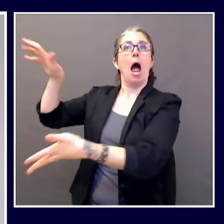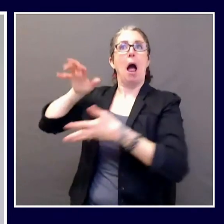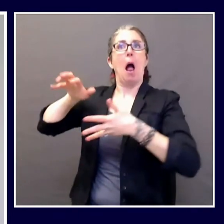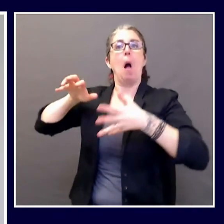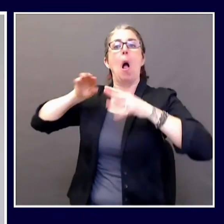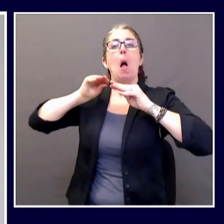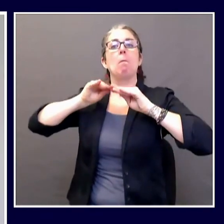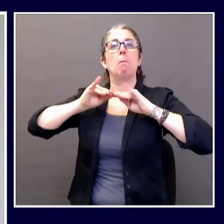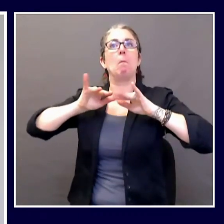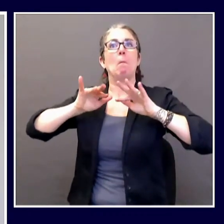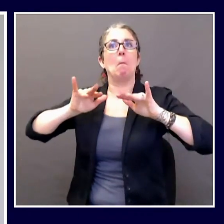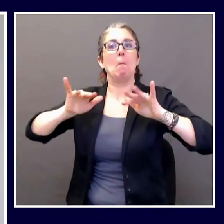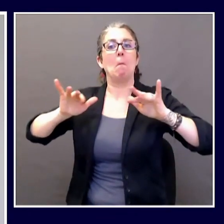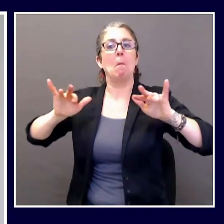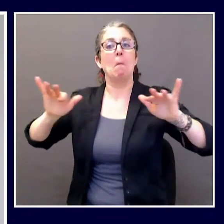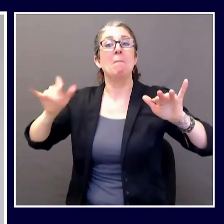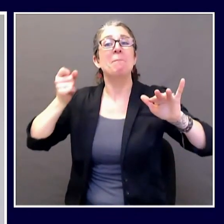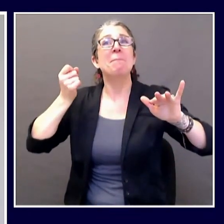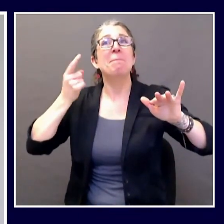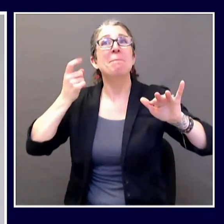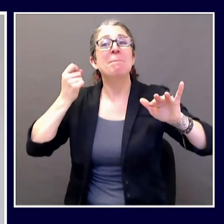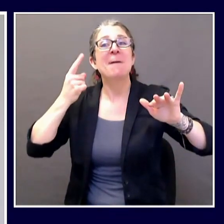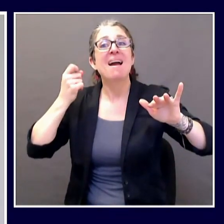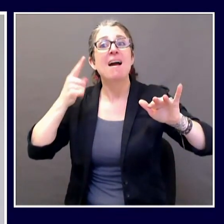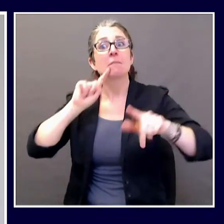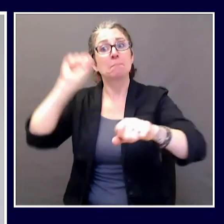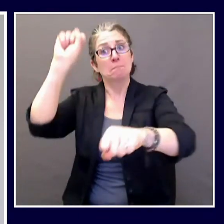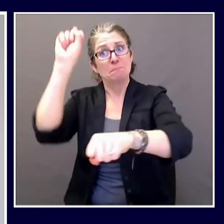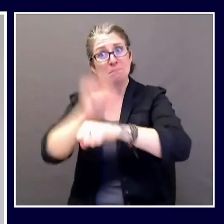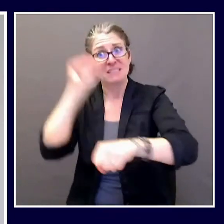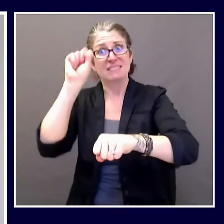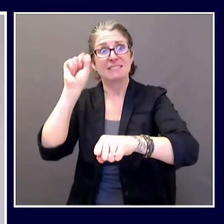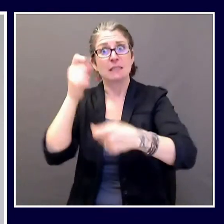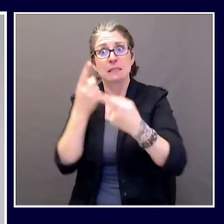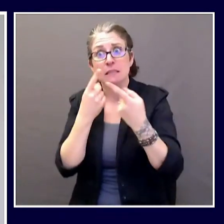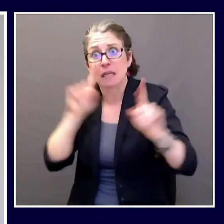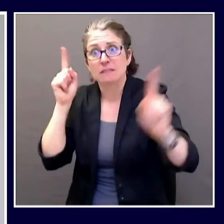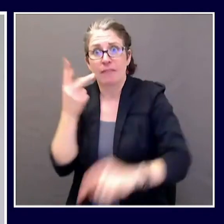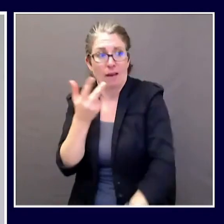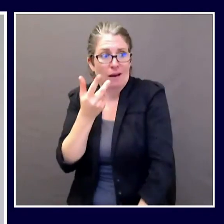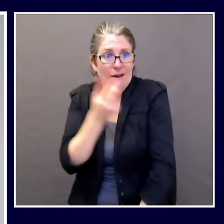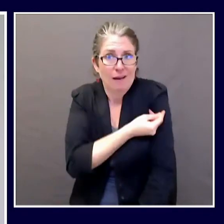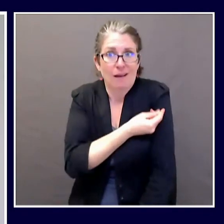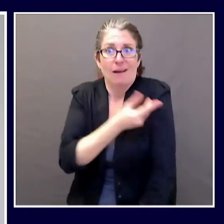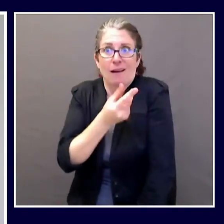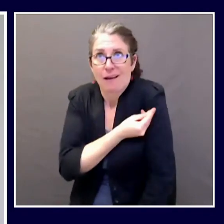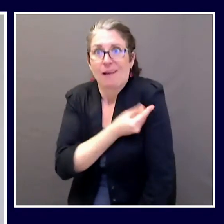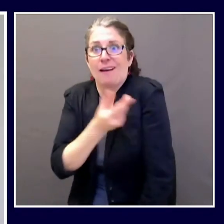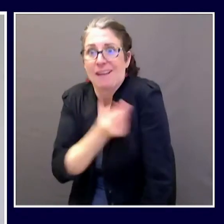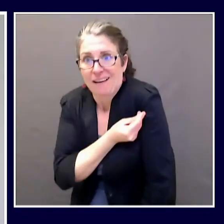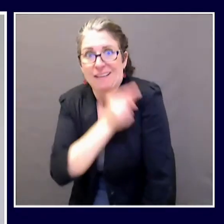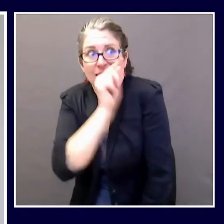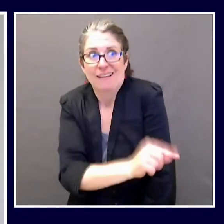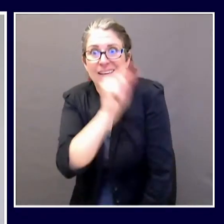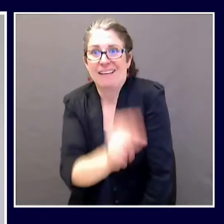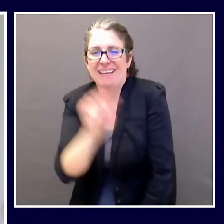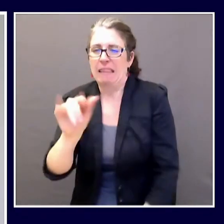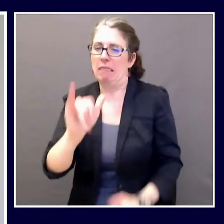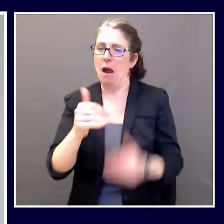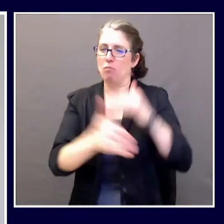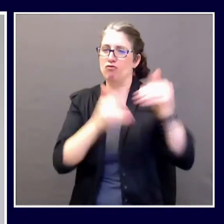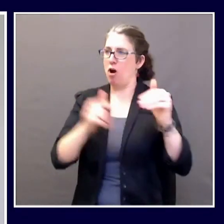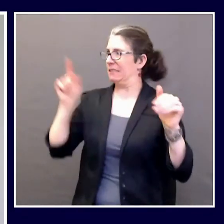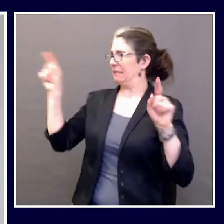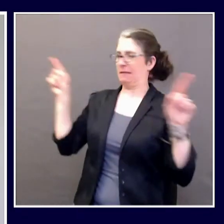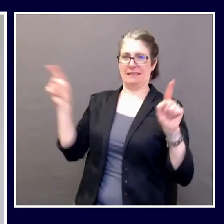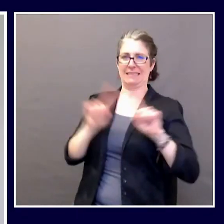that's as everyone now is aware, that's a separate process. We are doing everything that we can to increase our capacity. Indeed,